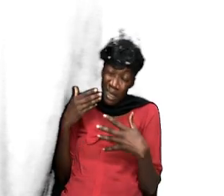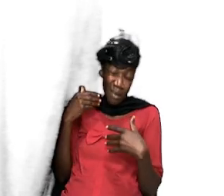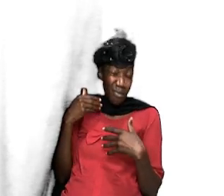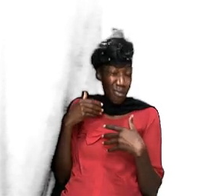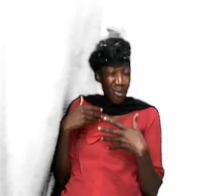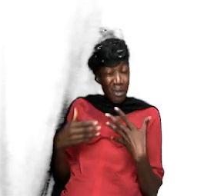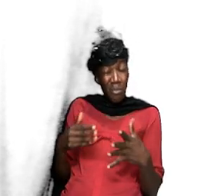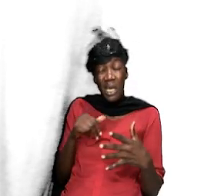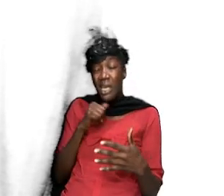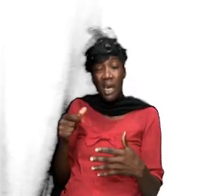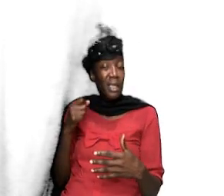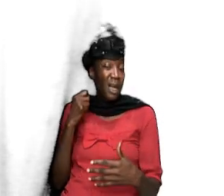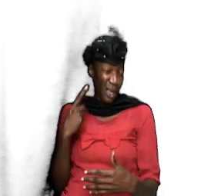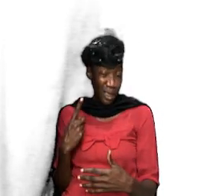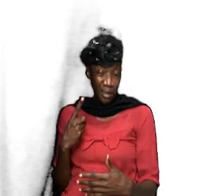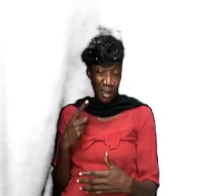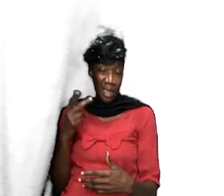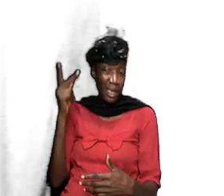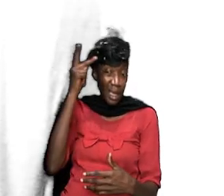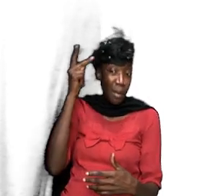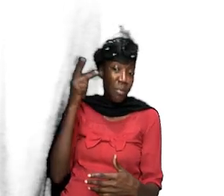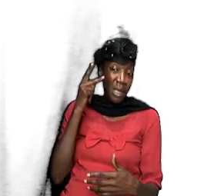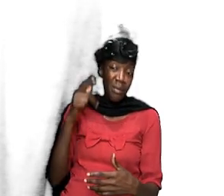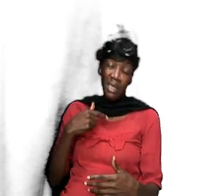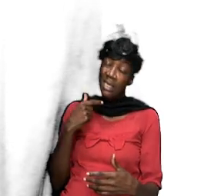why your parents telling you certain things.